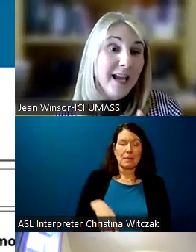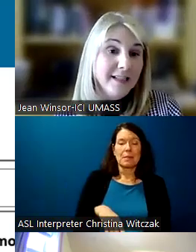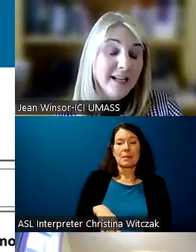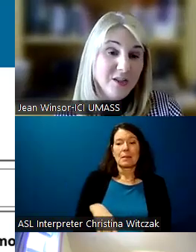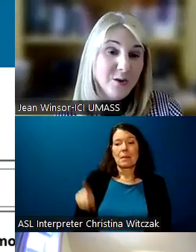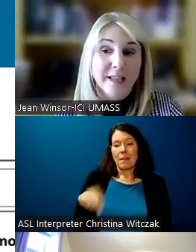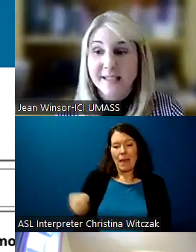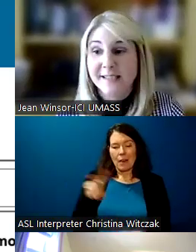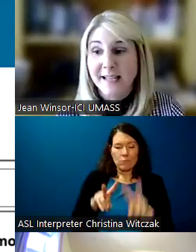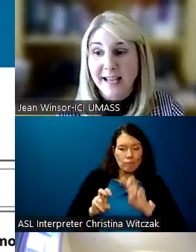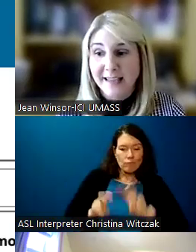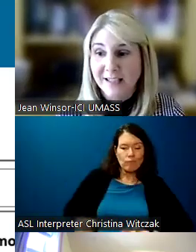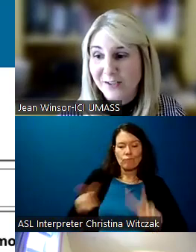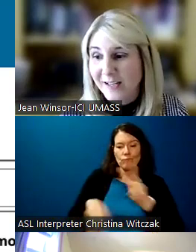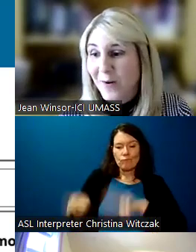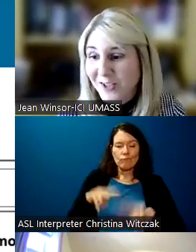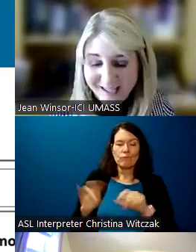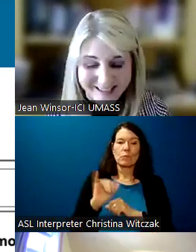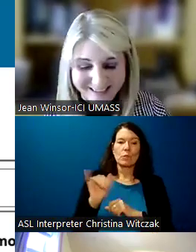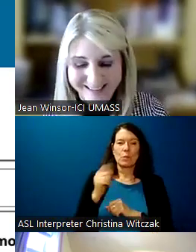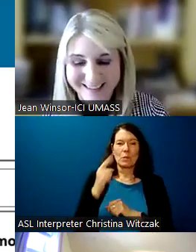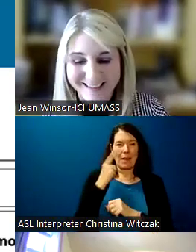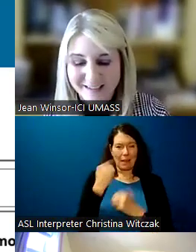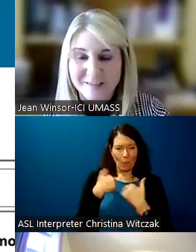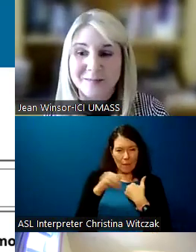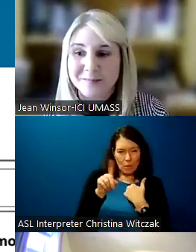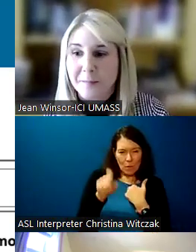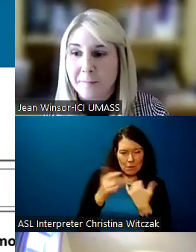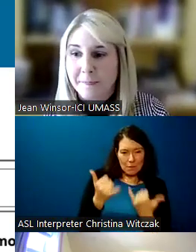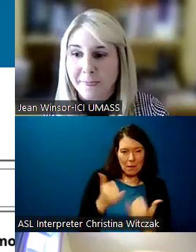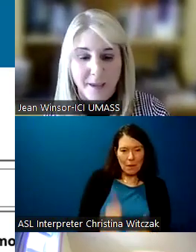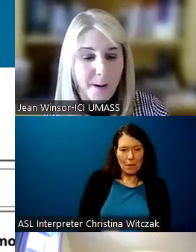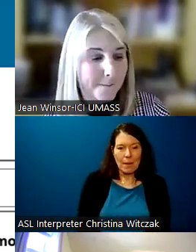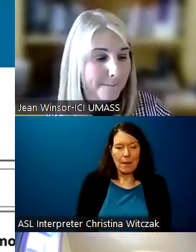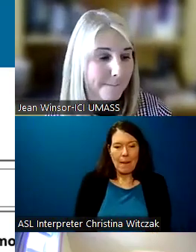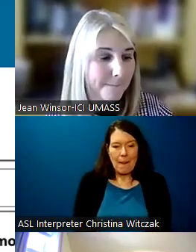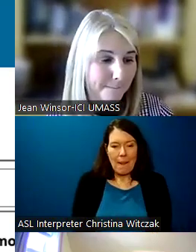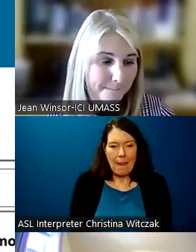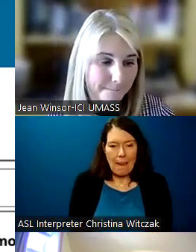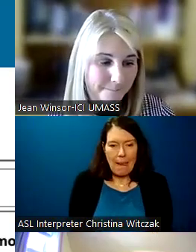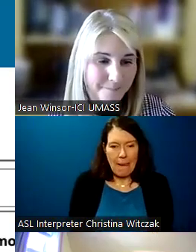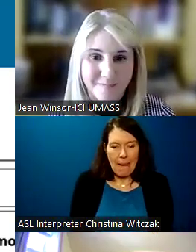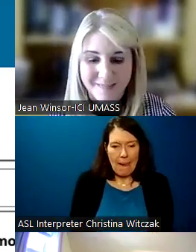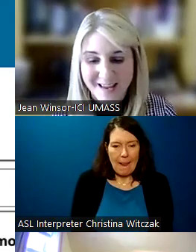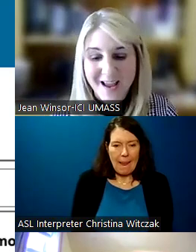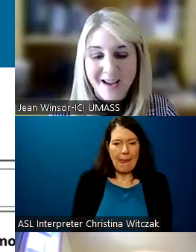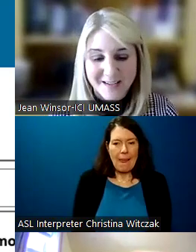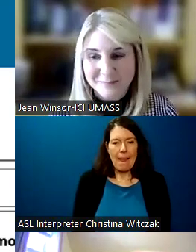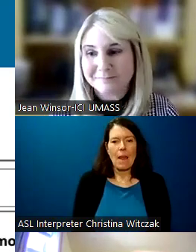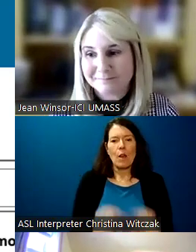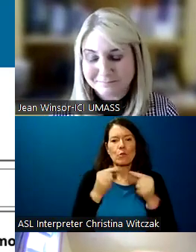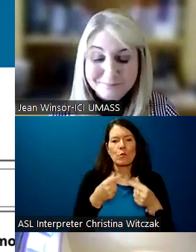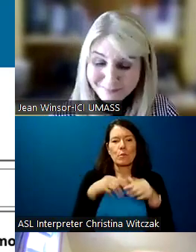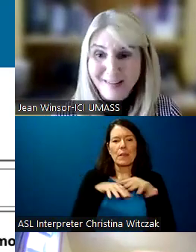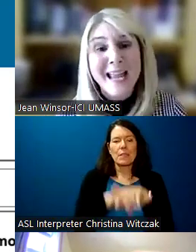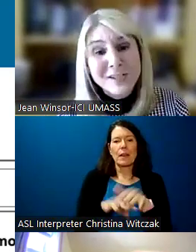looking and doing this. And I think there's a question. Yeah, what is group integrated employment? How is that